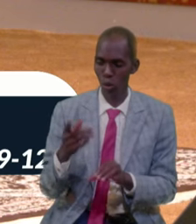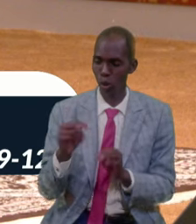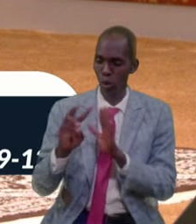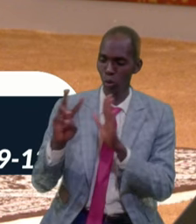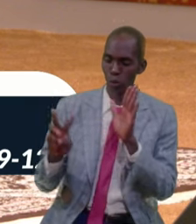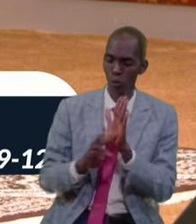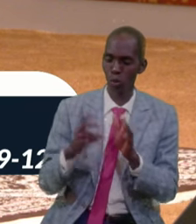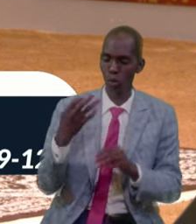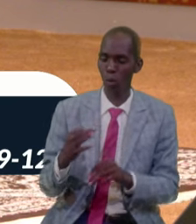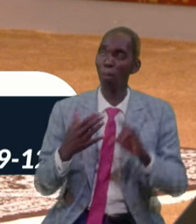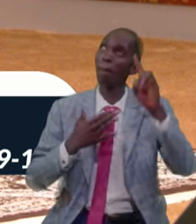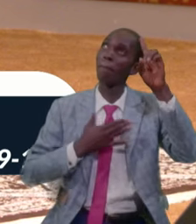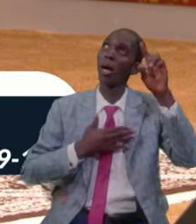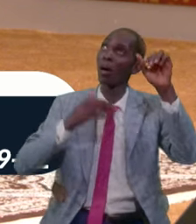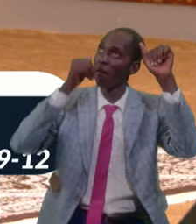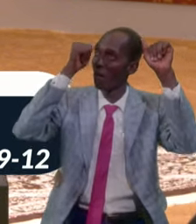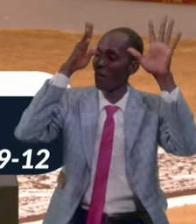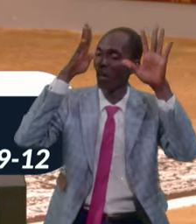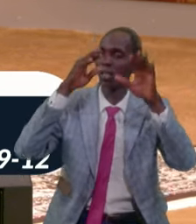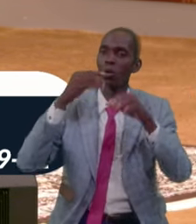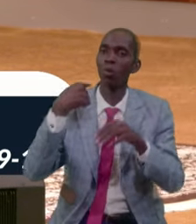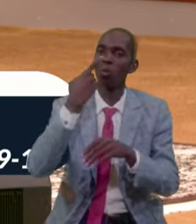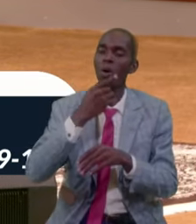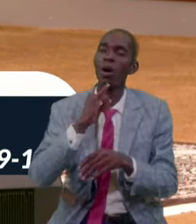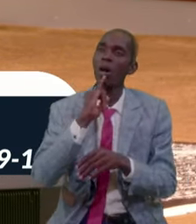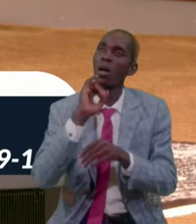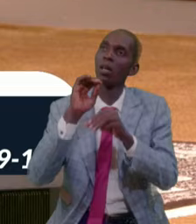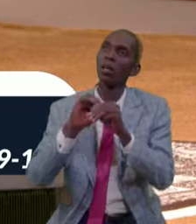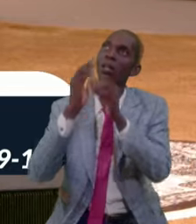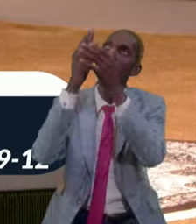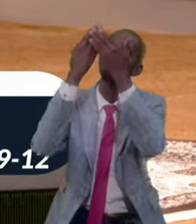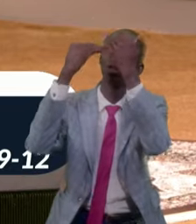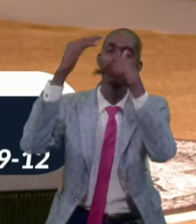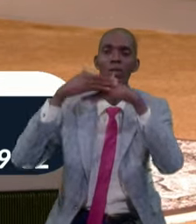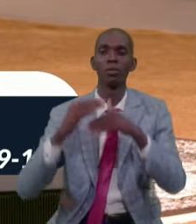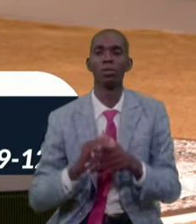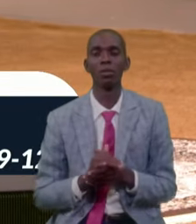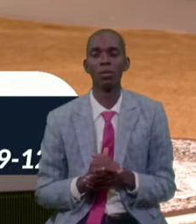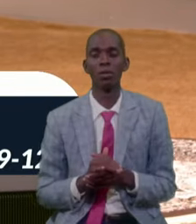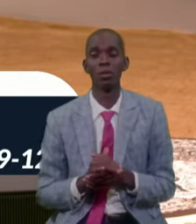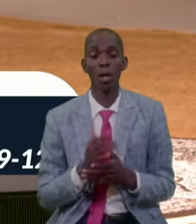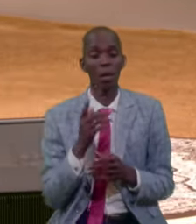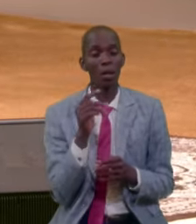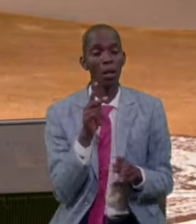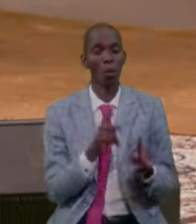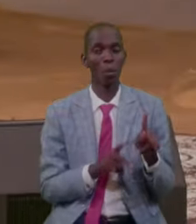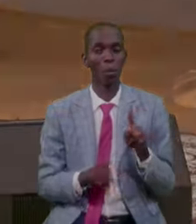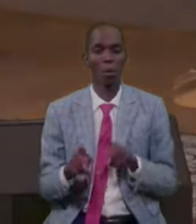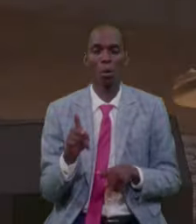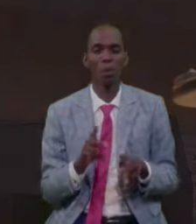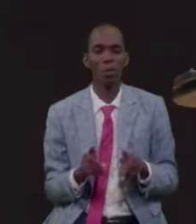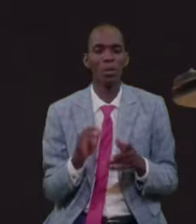my Father which is in heaven. The people that feel